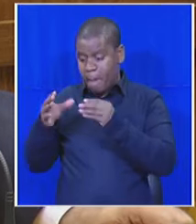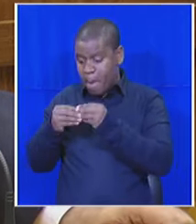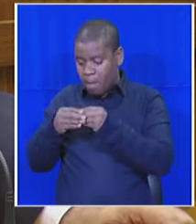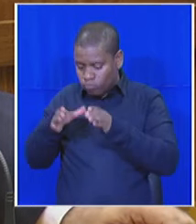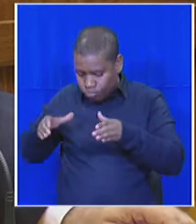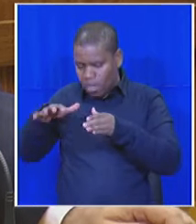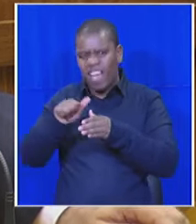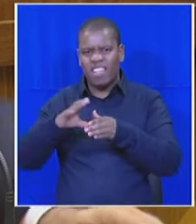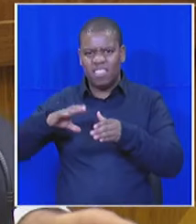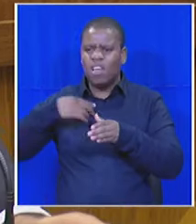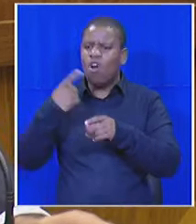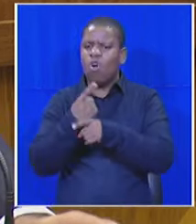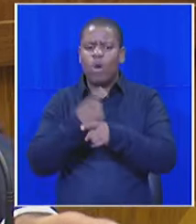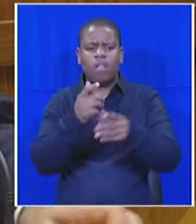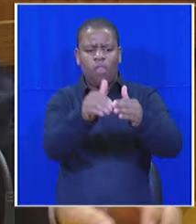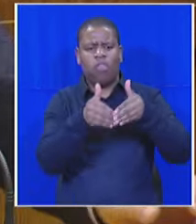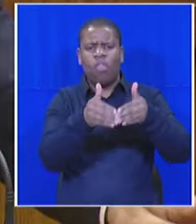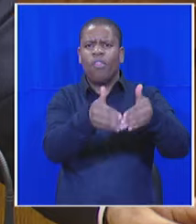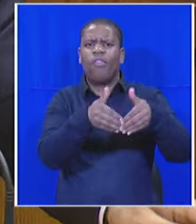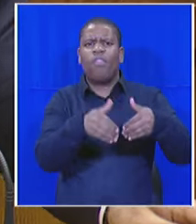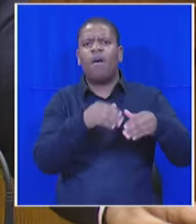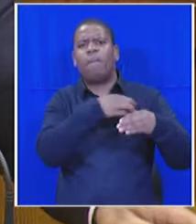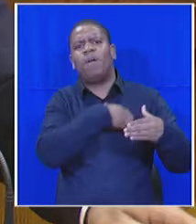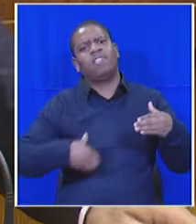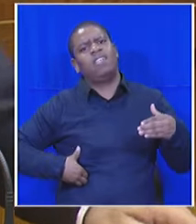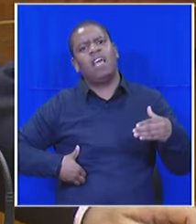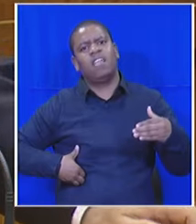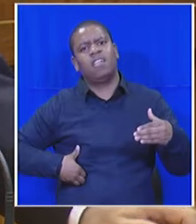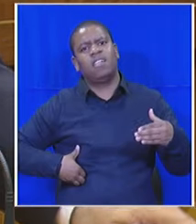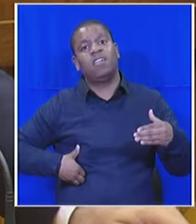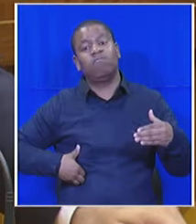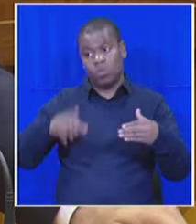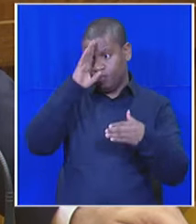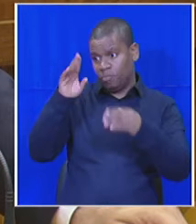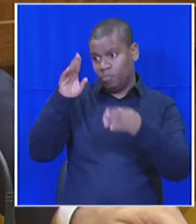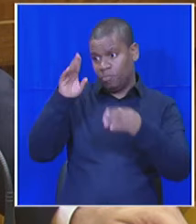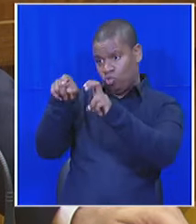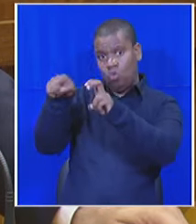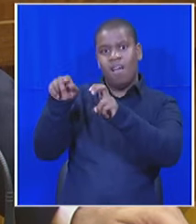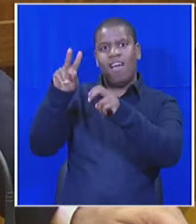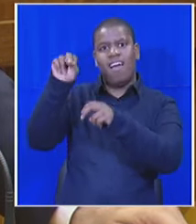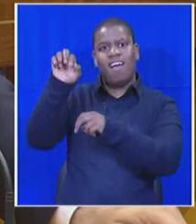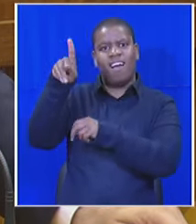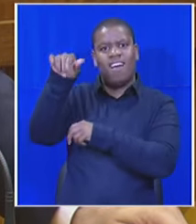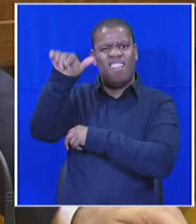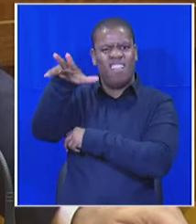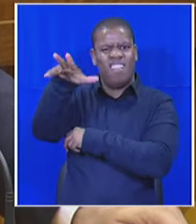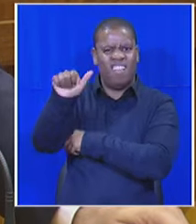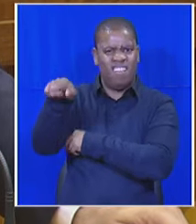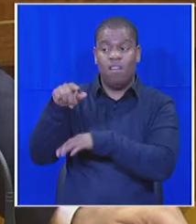saga. Now the question is very simple. Who is going to accept the responsibility on behalf of Parliament to try and rectify